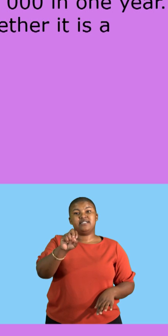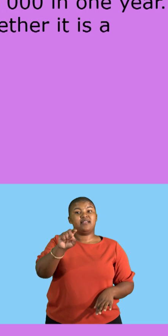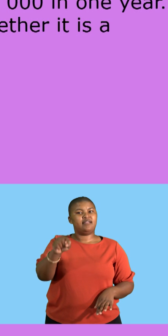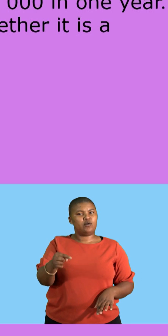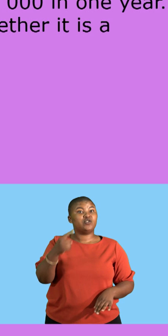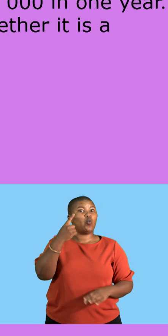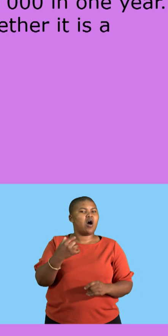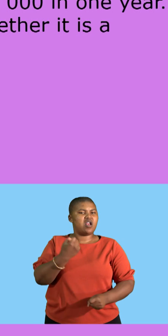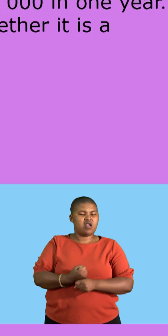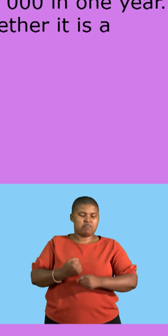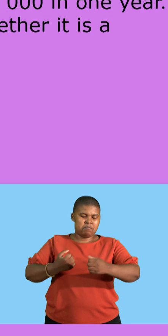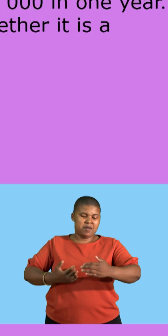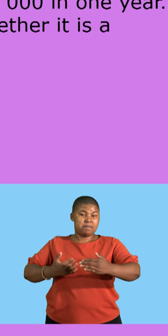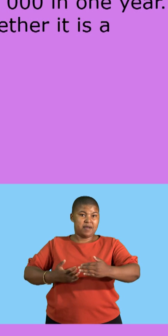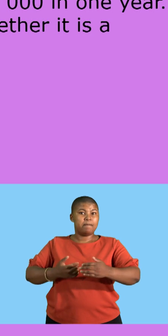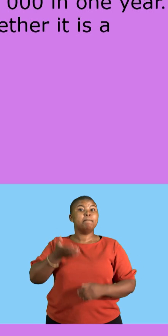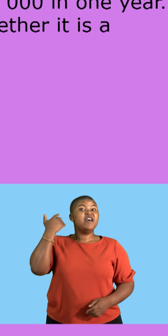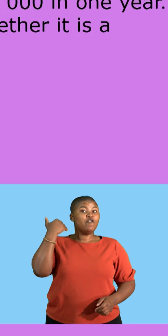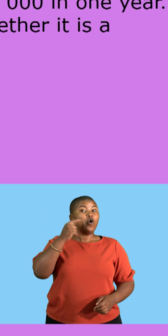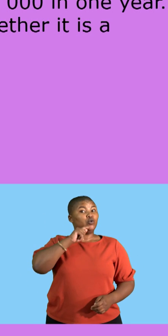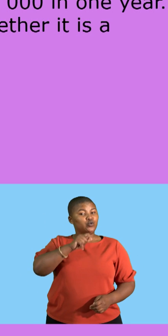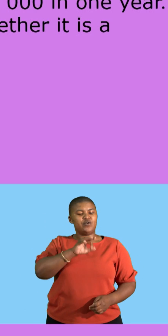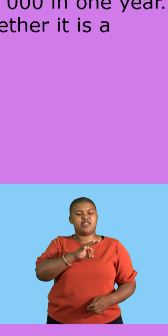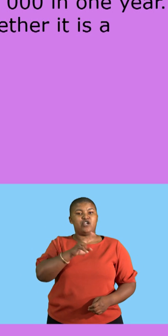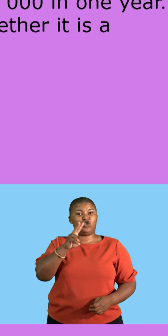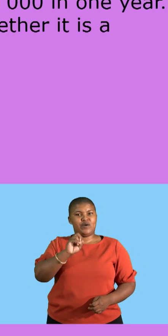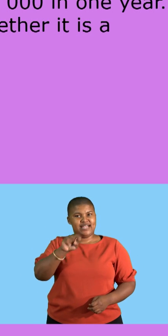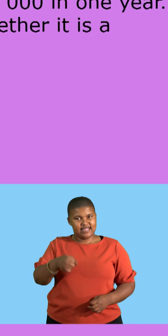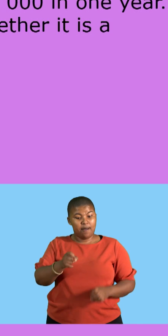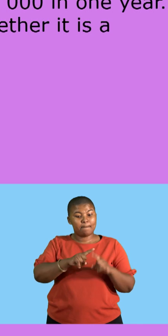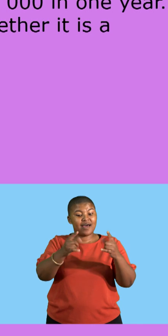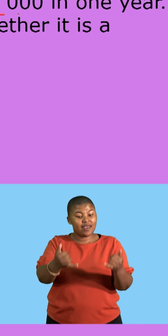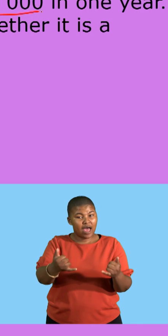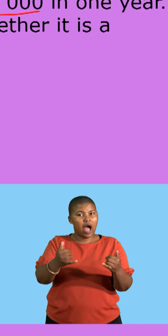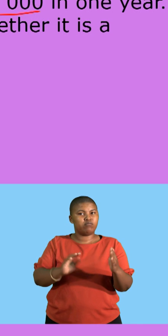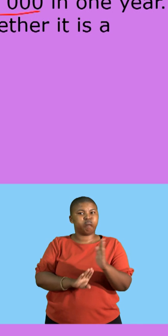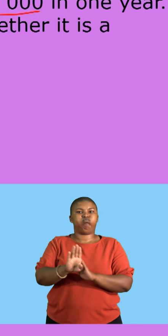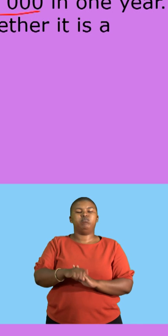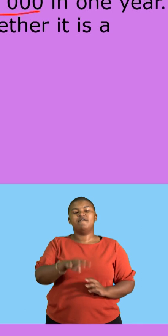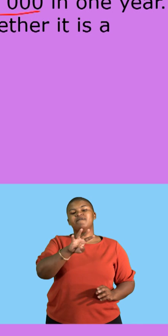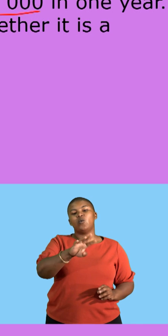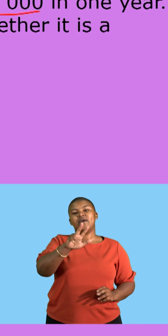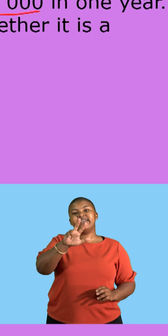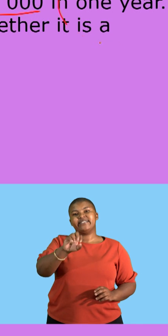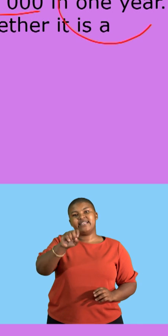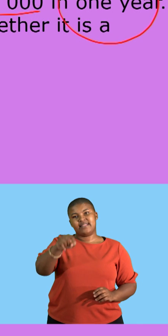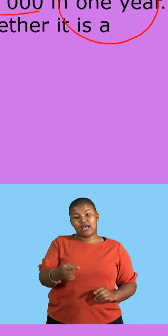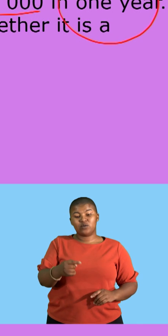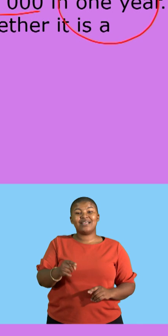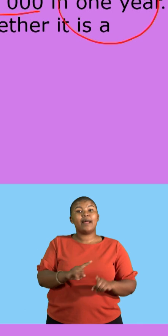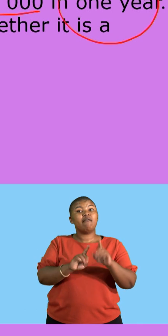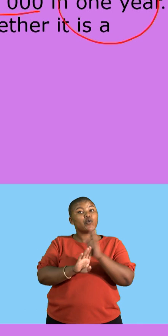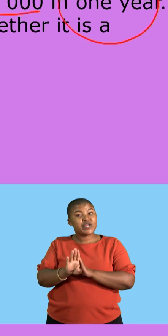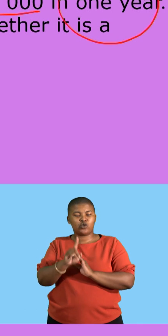in 1 year. So it was 320,000, now it's 480,000 and